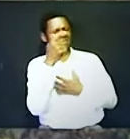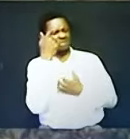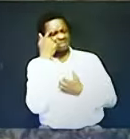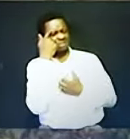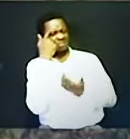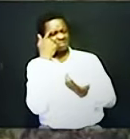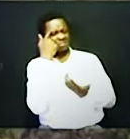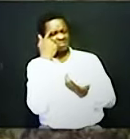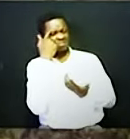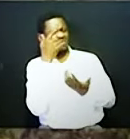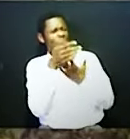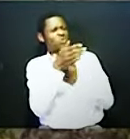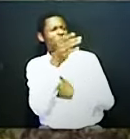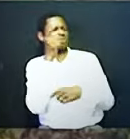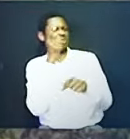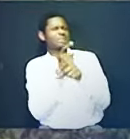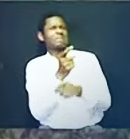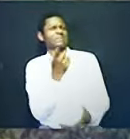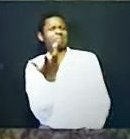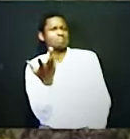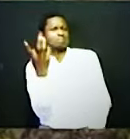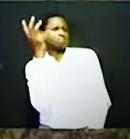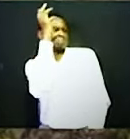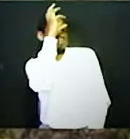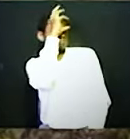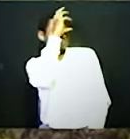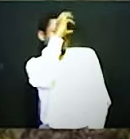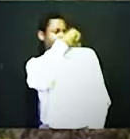Something that is assumed to be real.